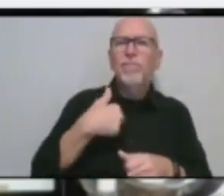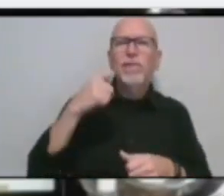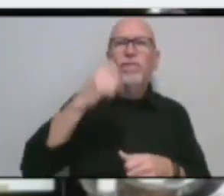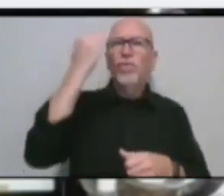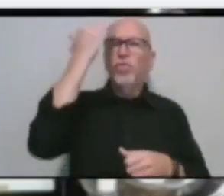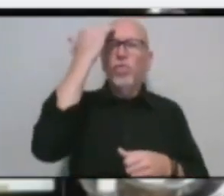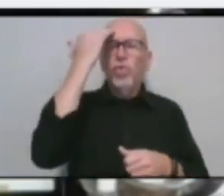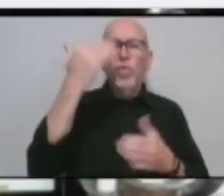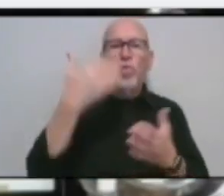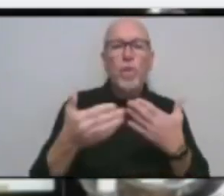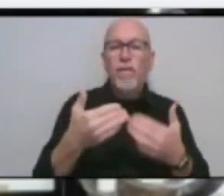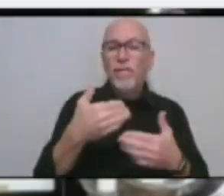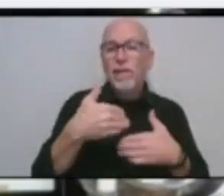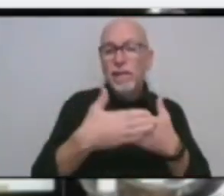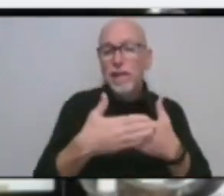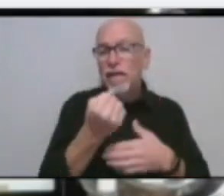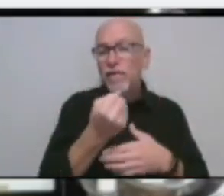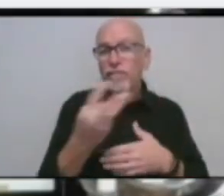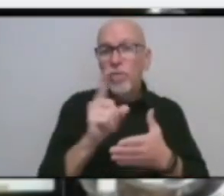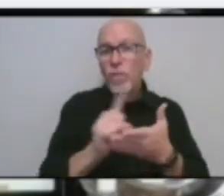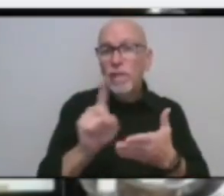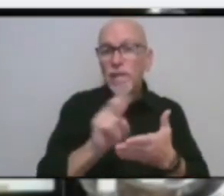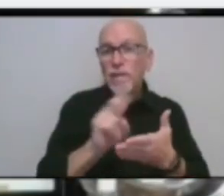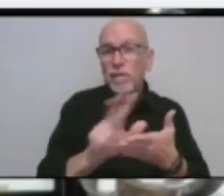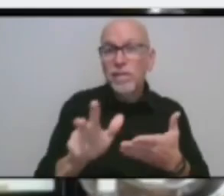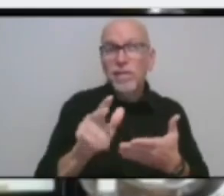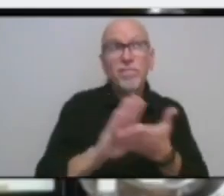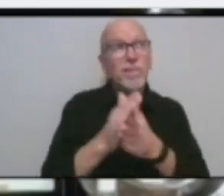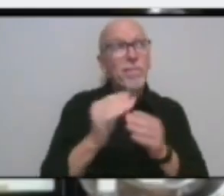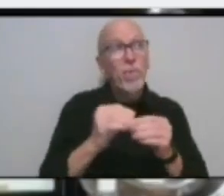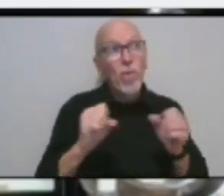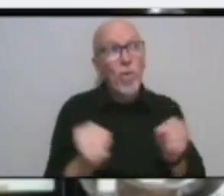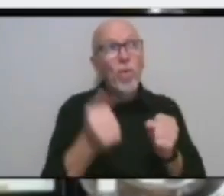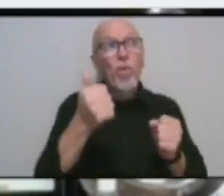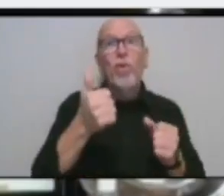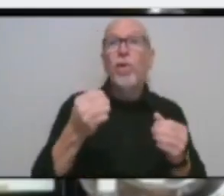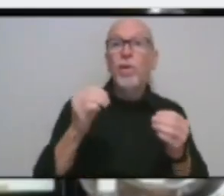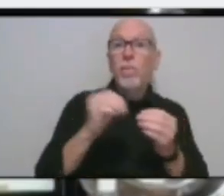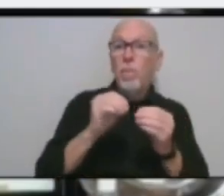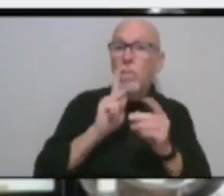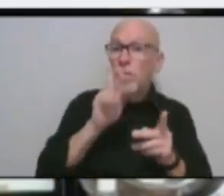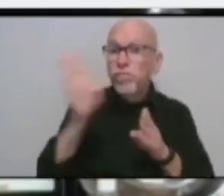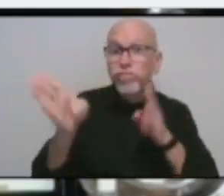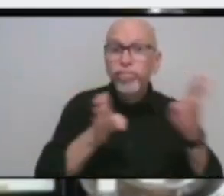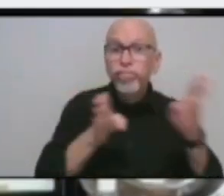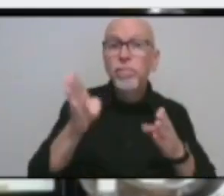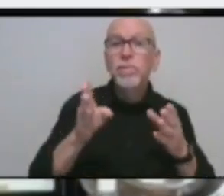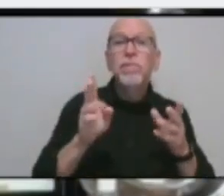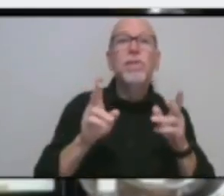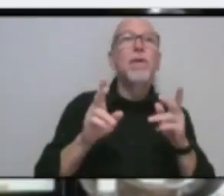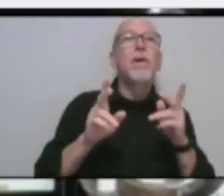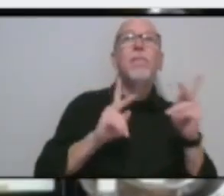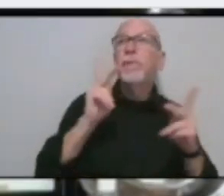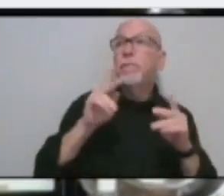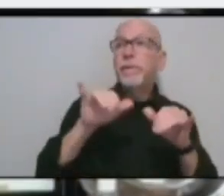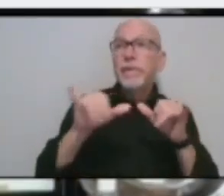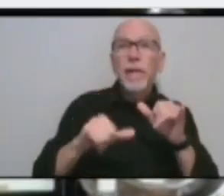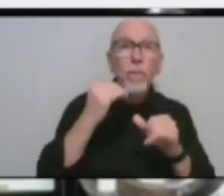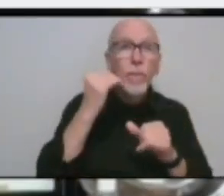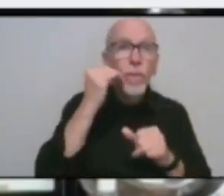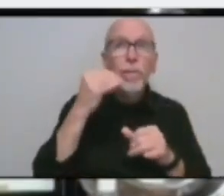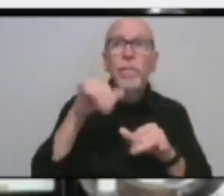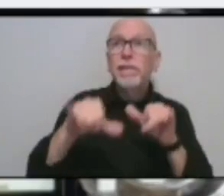next few weeks, when it's getting colder and colder and there is more travel, people are going inside, and few